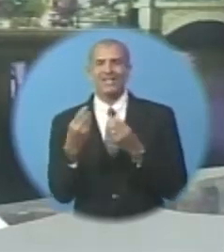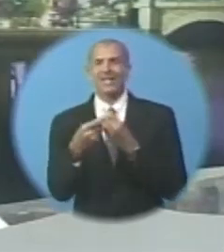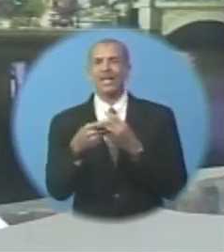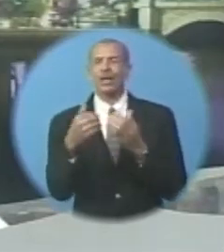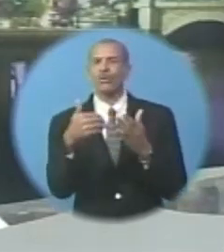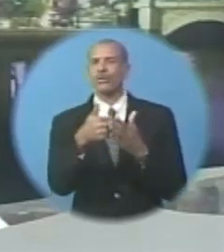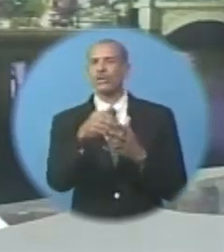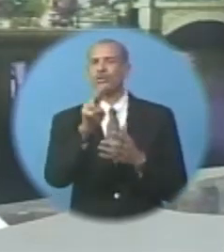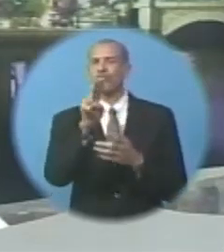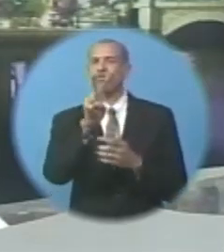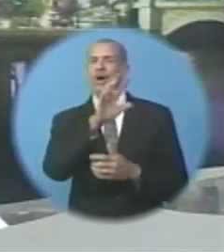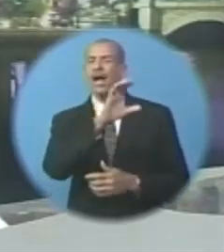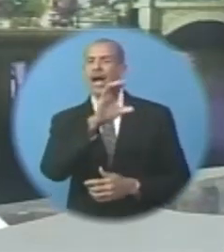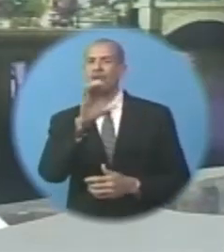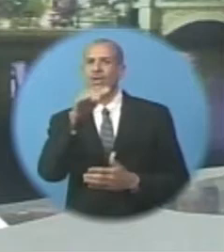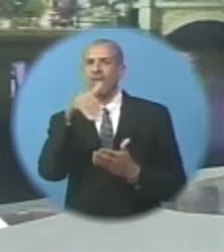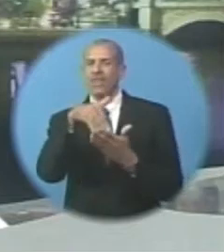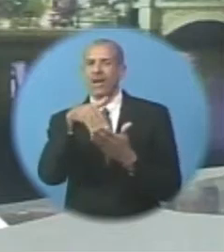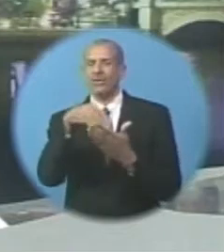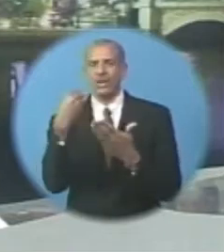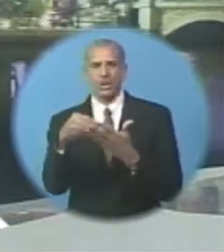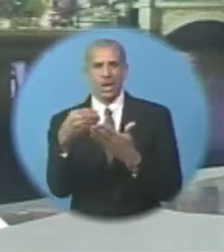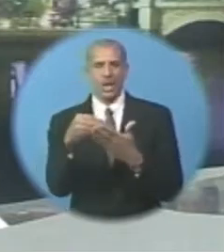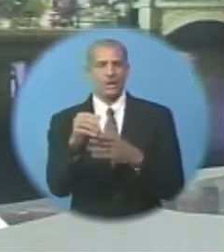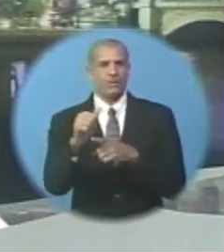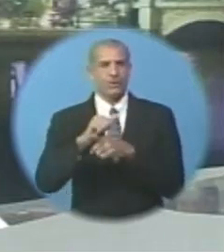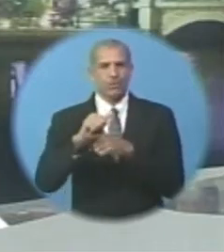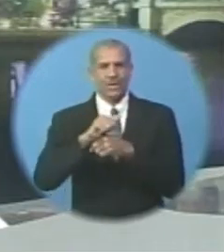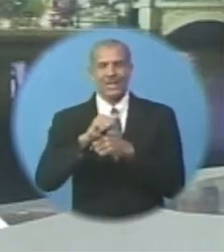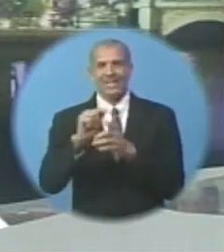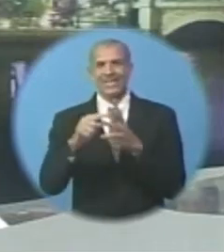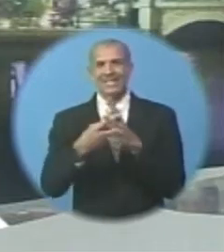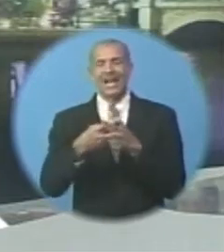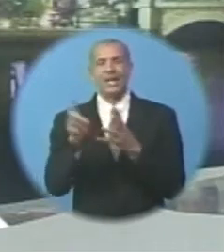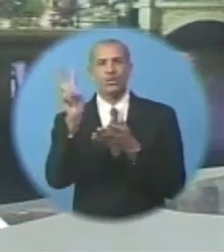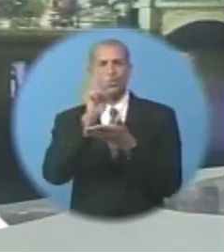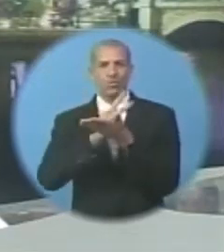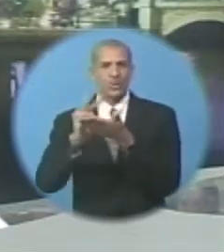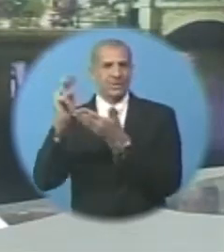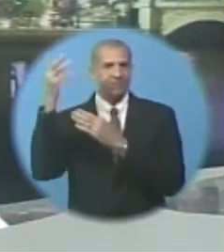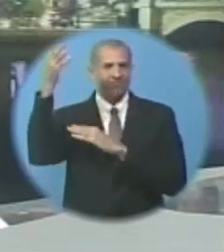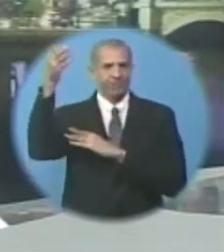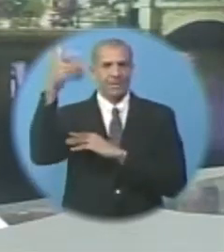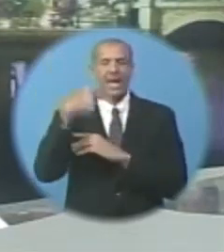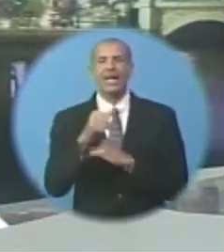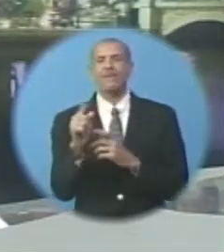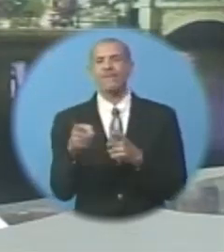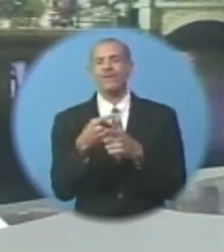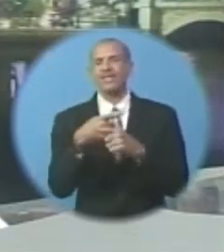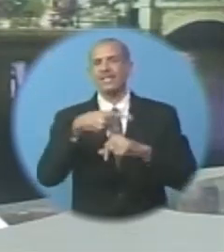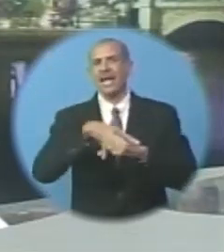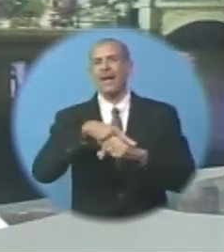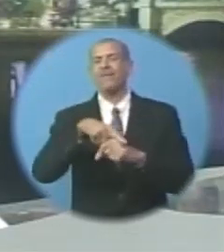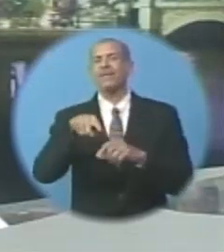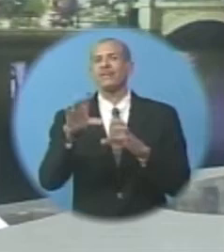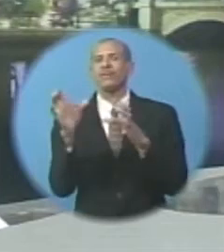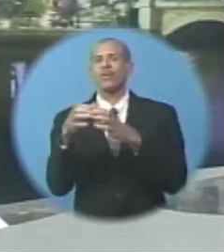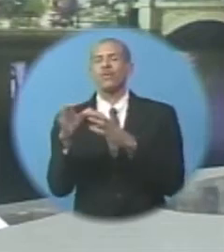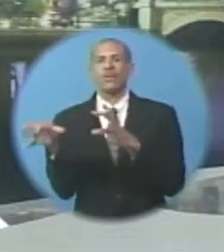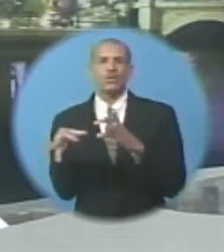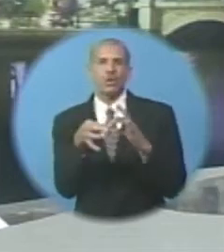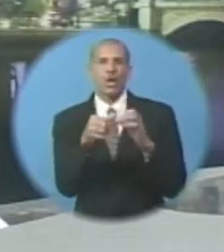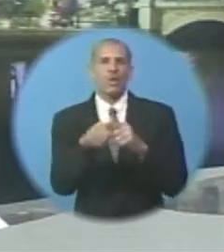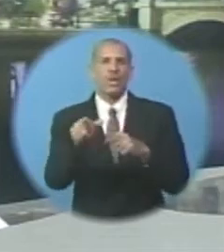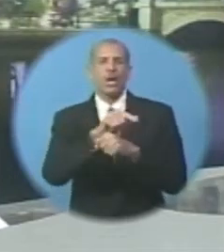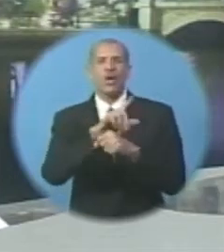nearly $200,000 for the training set to start in 2 weeks. It's the first time the entity will join forces with a